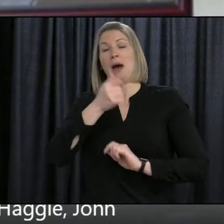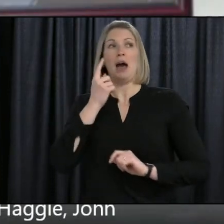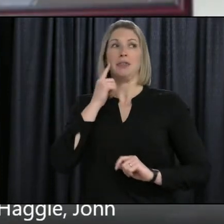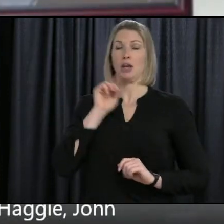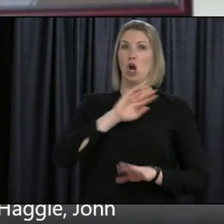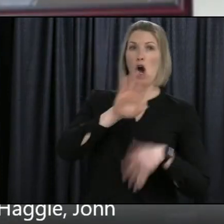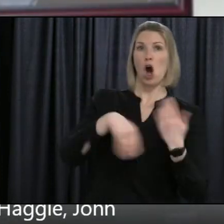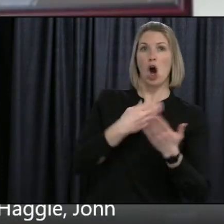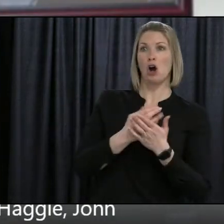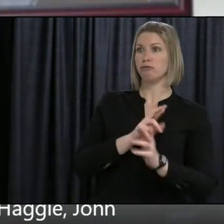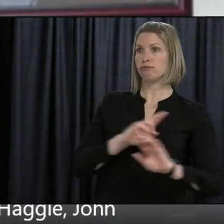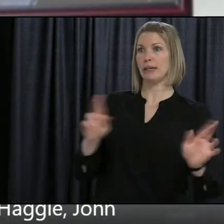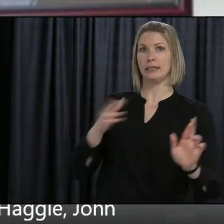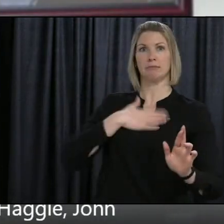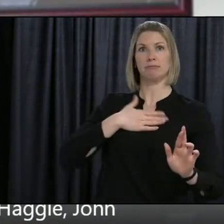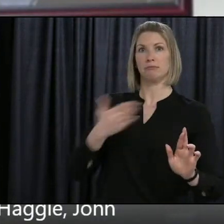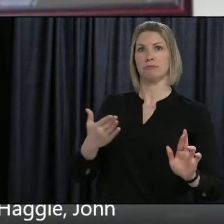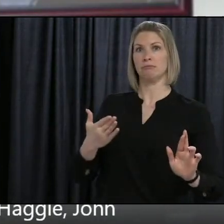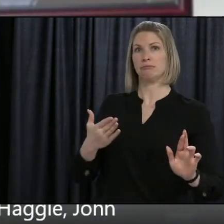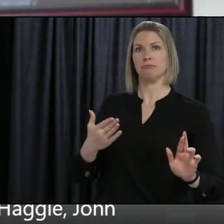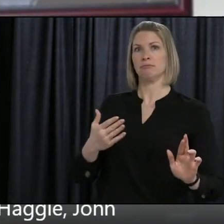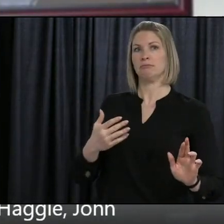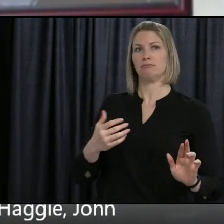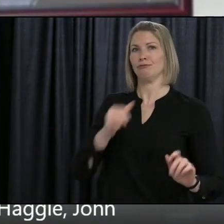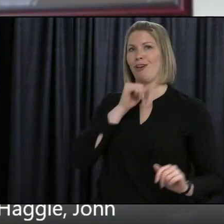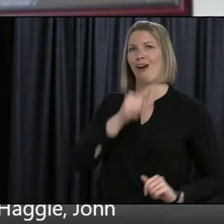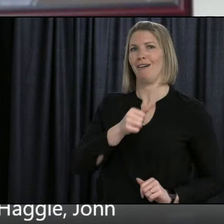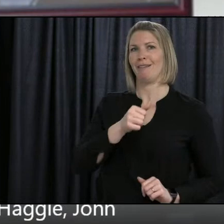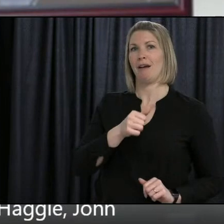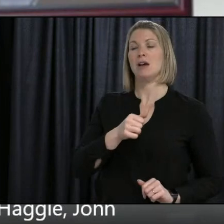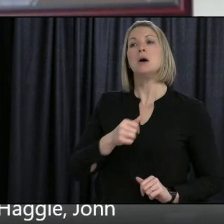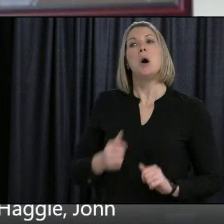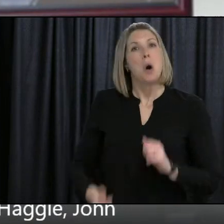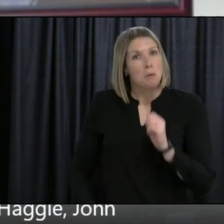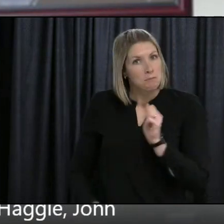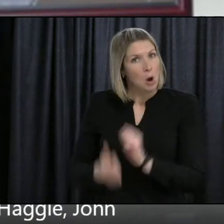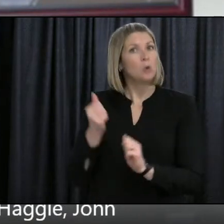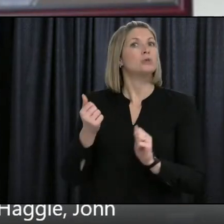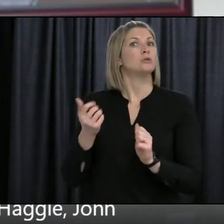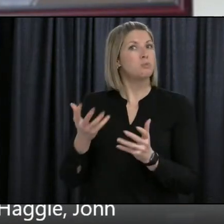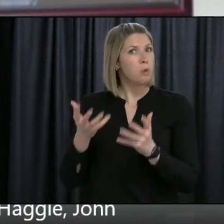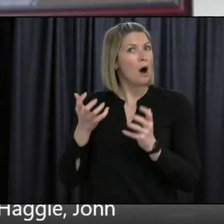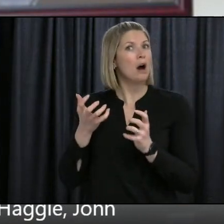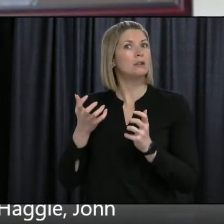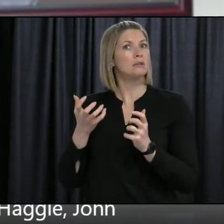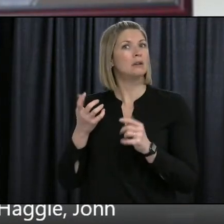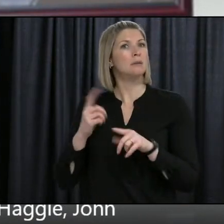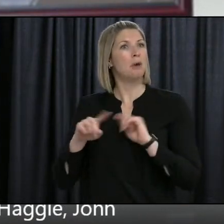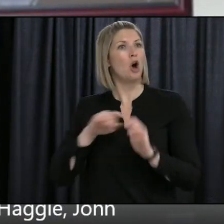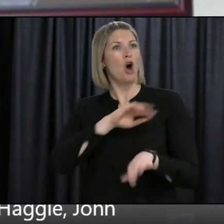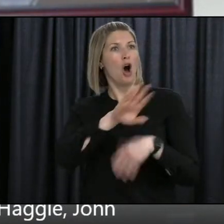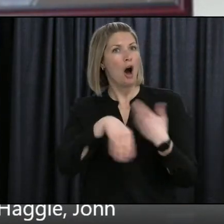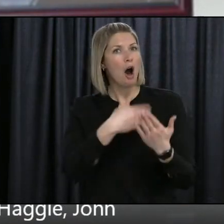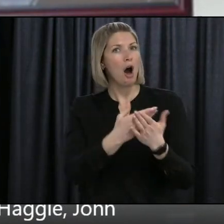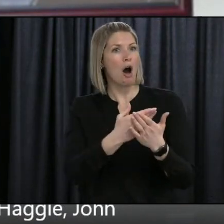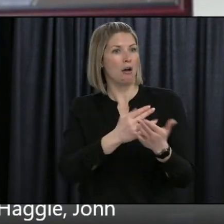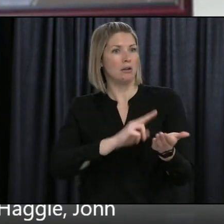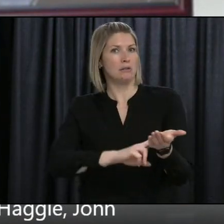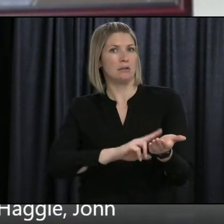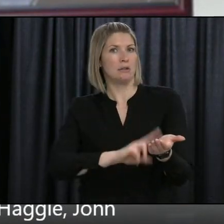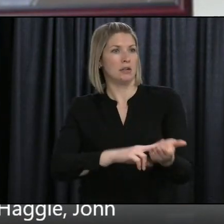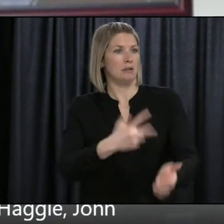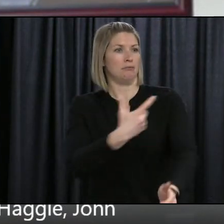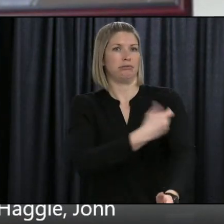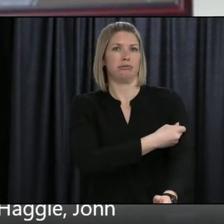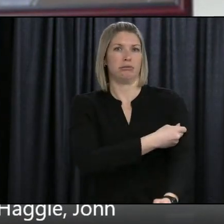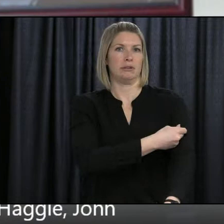my understanding of the uptake was it did vary. It was pretty good amongst healthcare workers, but quite frankly, I've never yet seen a vaccine campaign